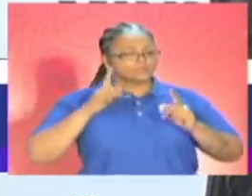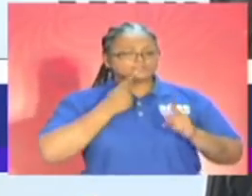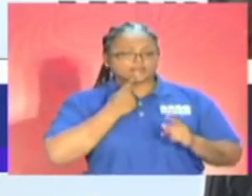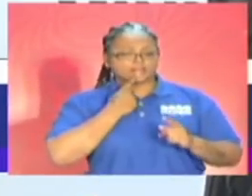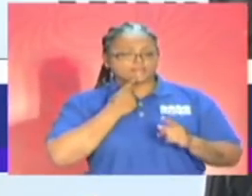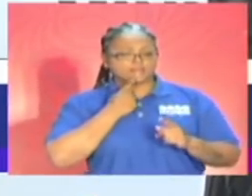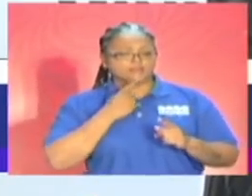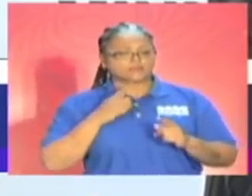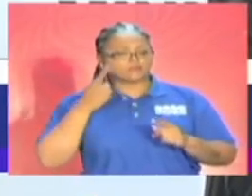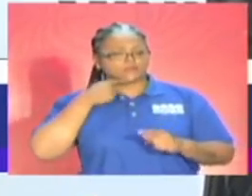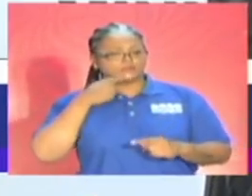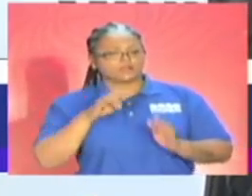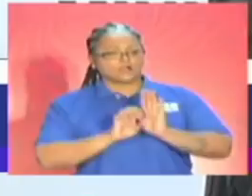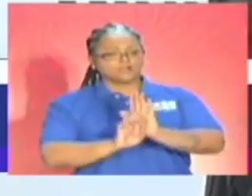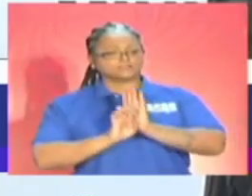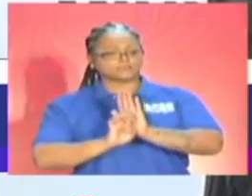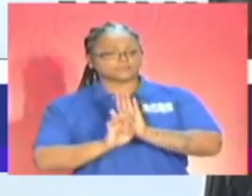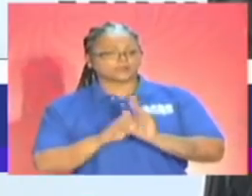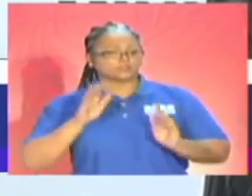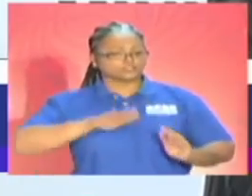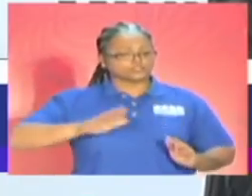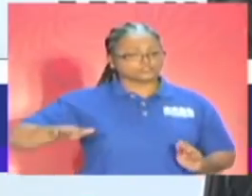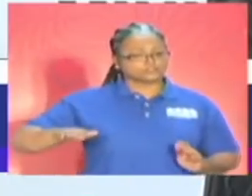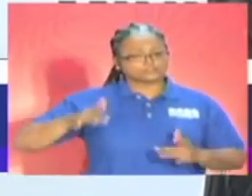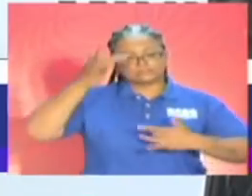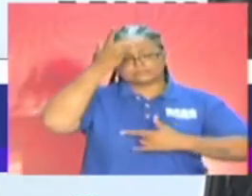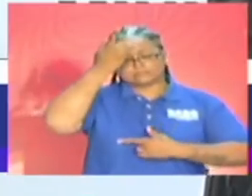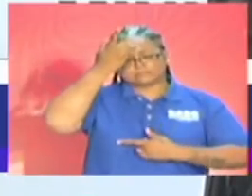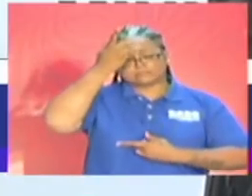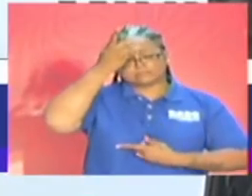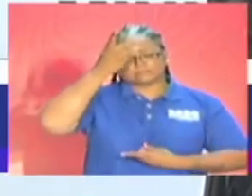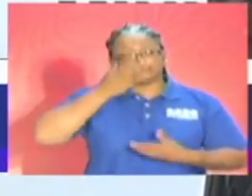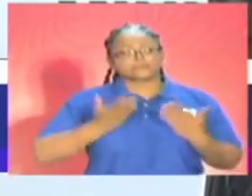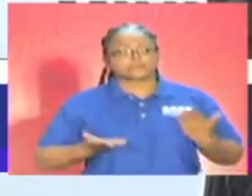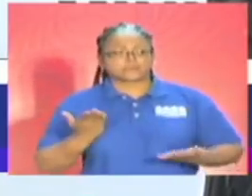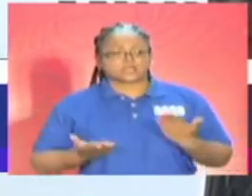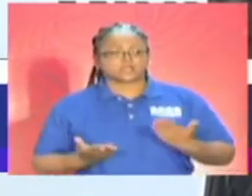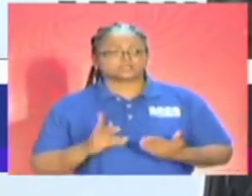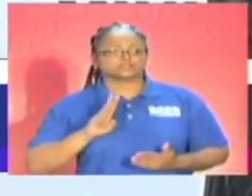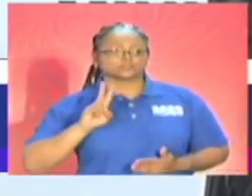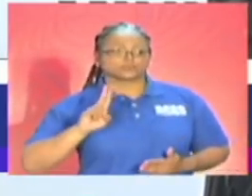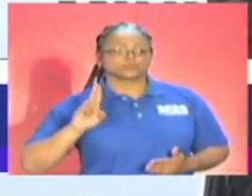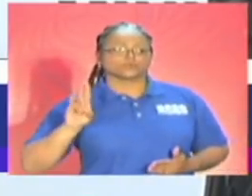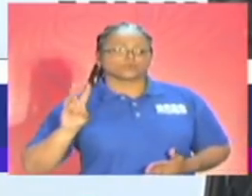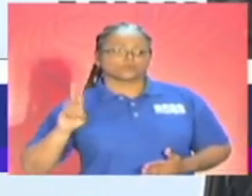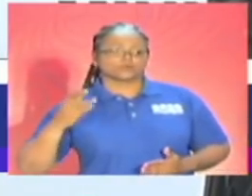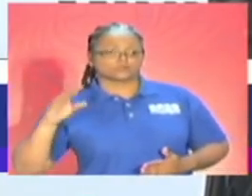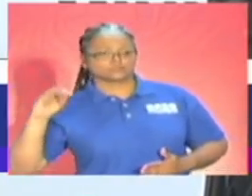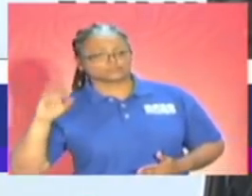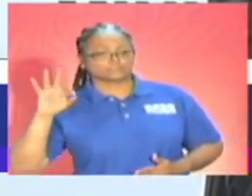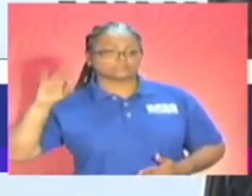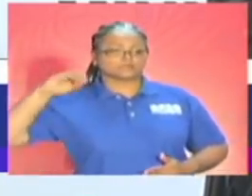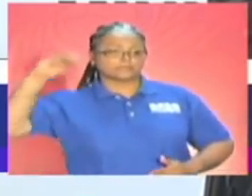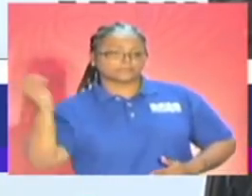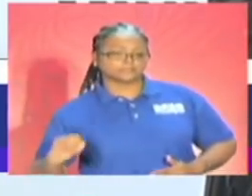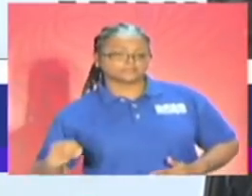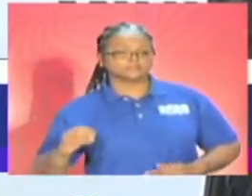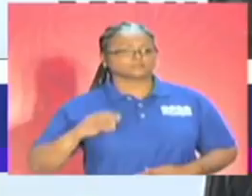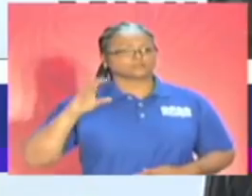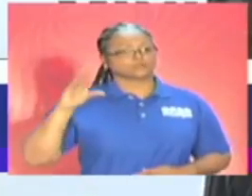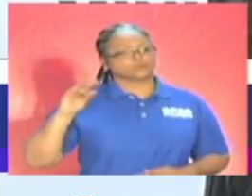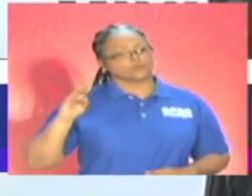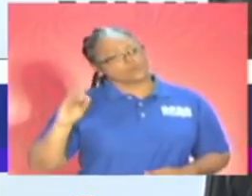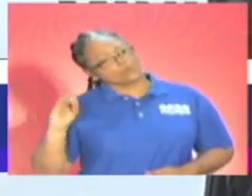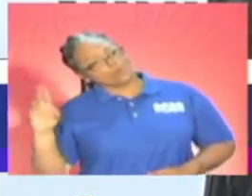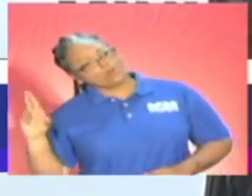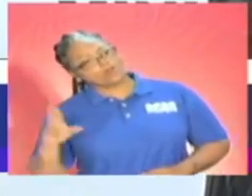diseases, that you have to get above 90%. So the WHO would recommend, for example, for MMR, measles, mumps, and rubella, that you